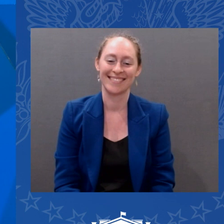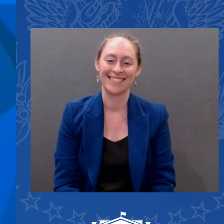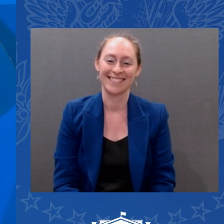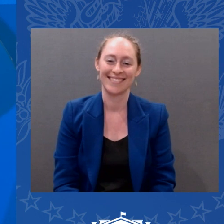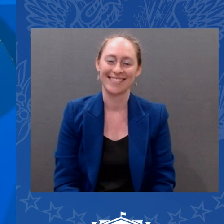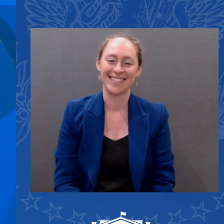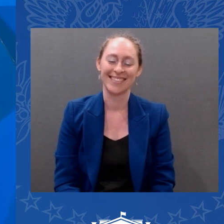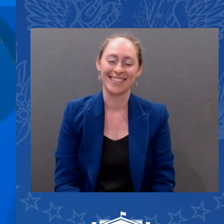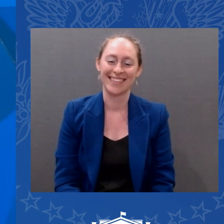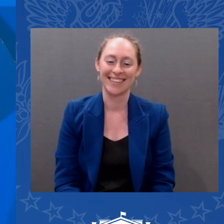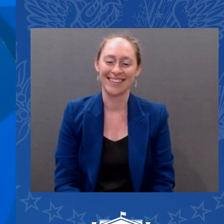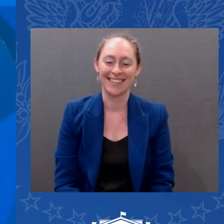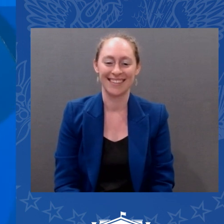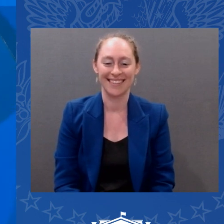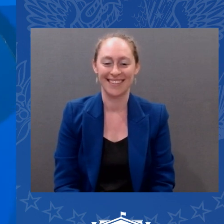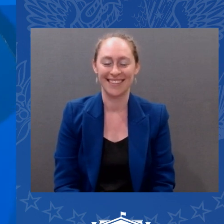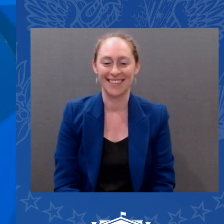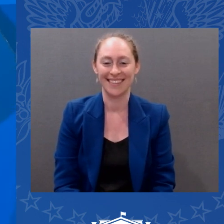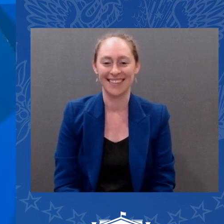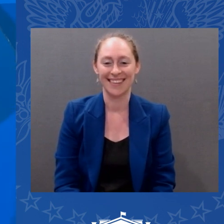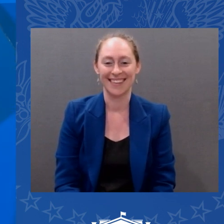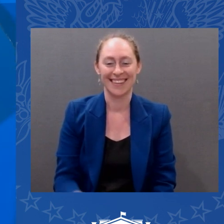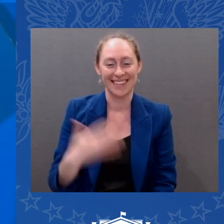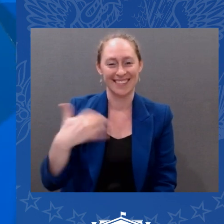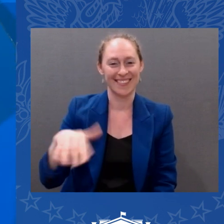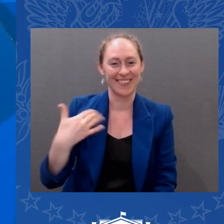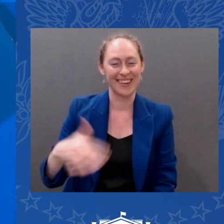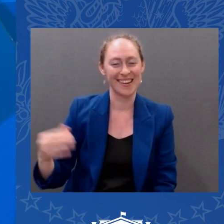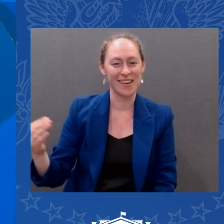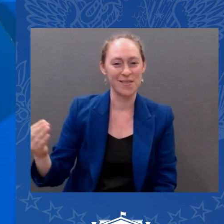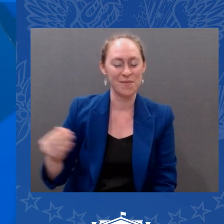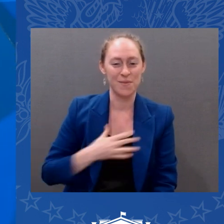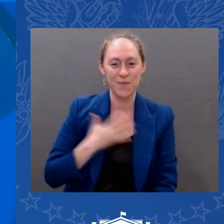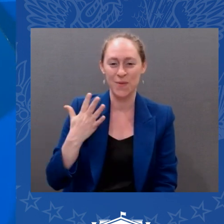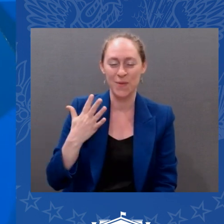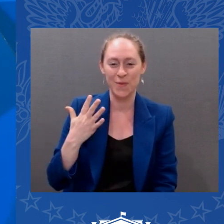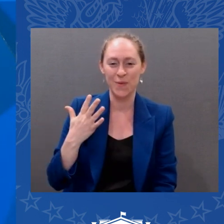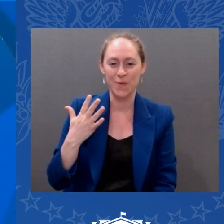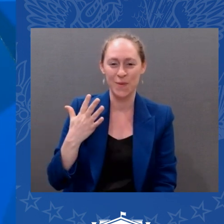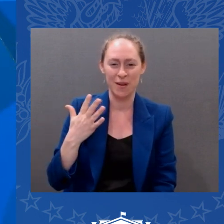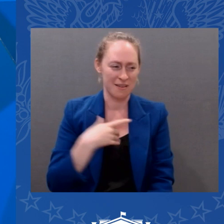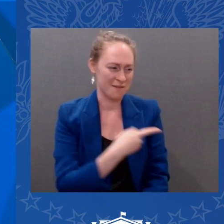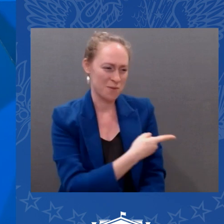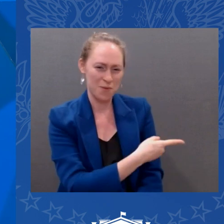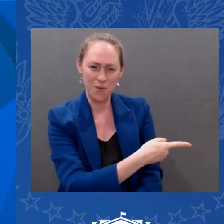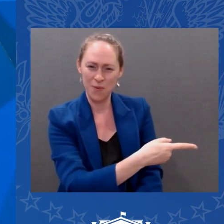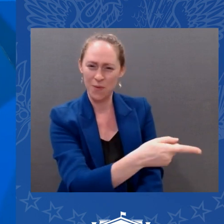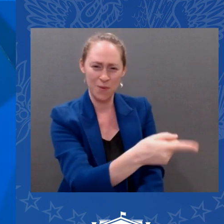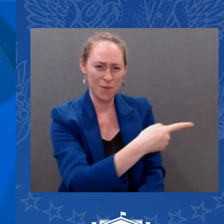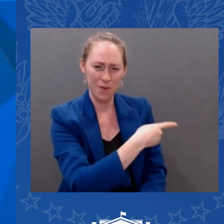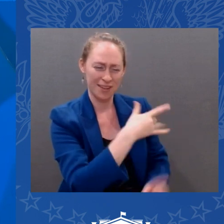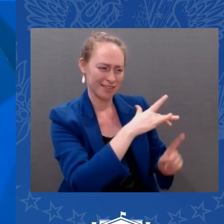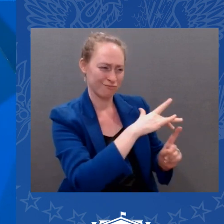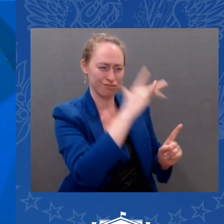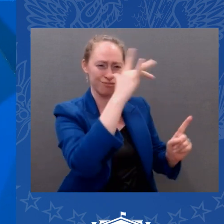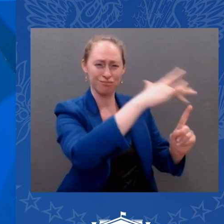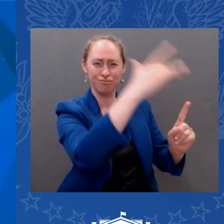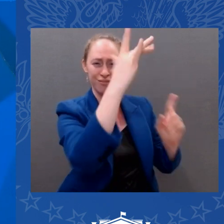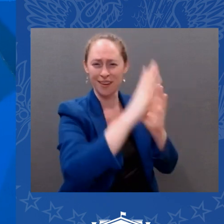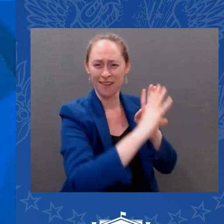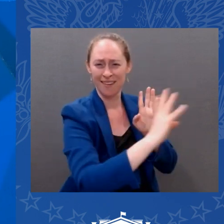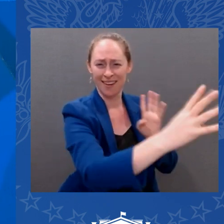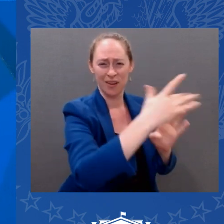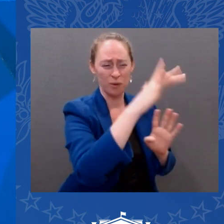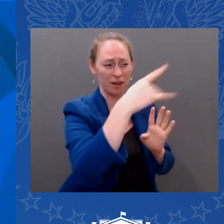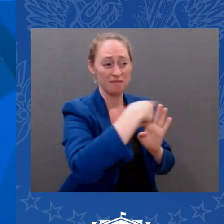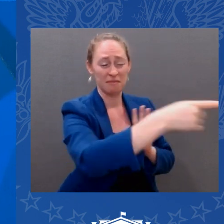Well, I know our future is bright when I look at these young leaders. Governor Gavin Newsom, thank you for that introduction. It is,